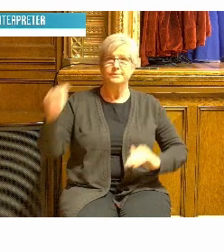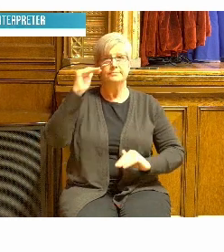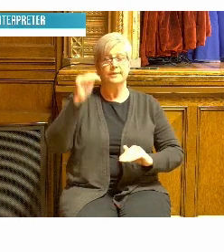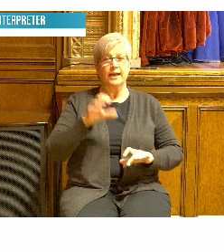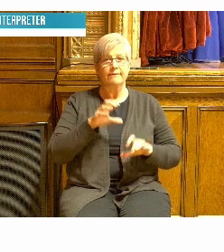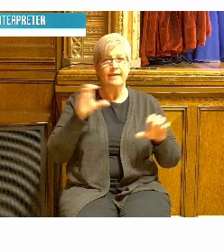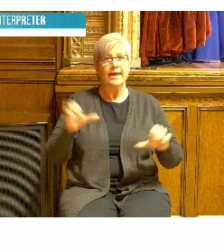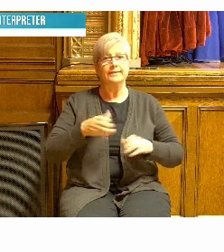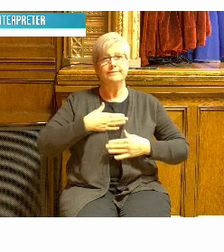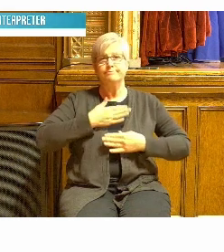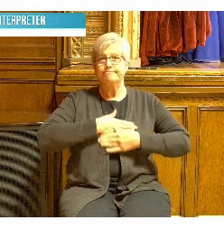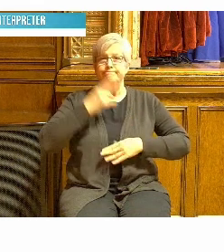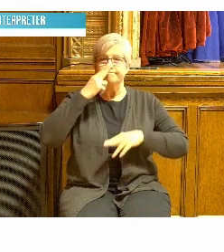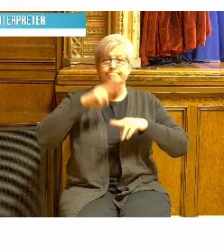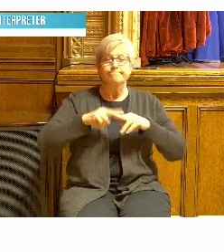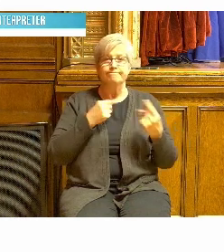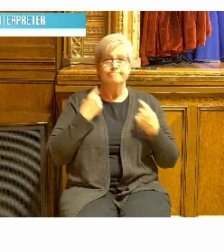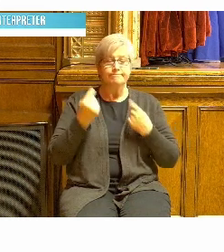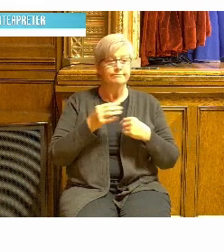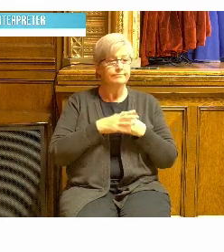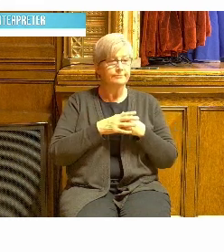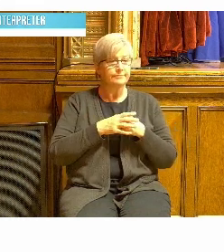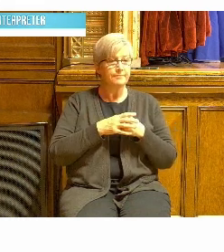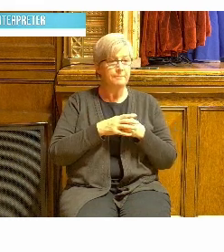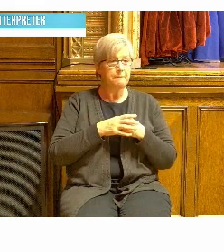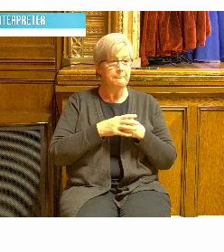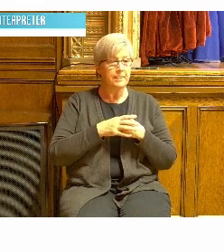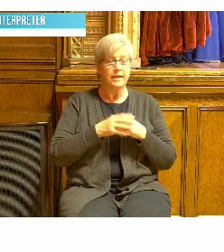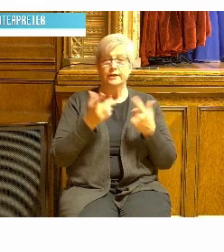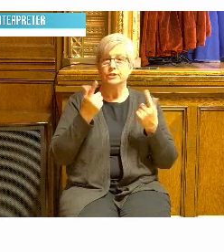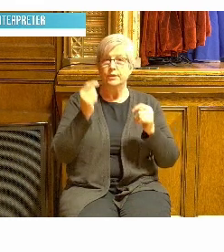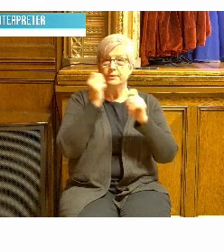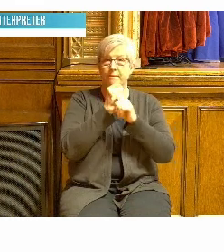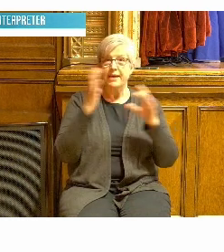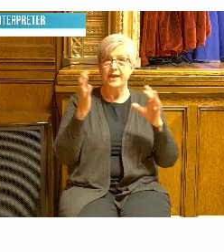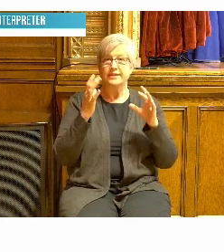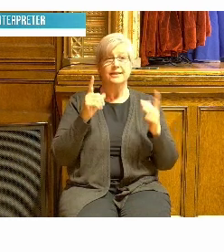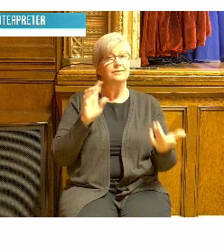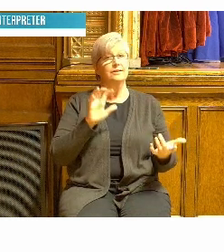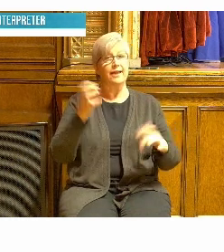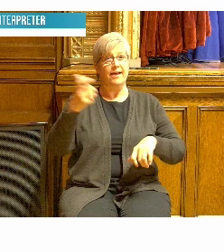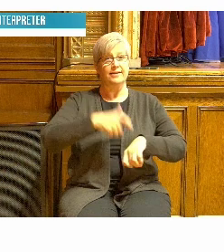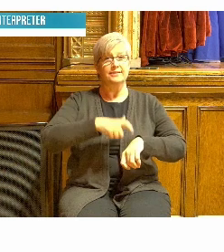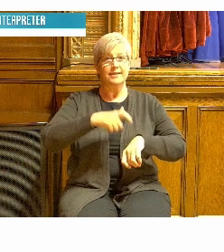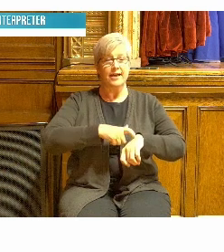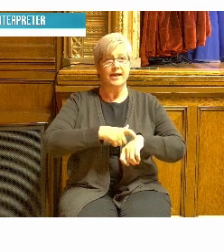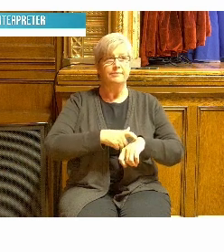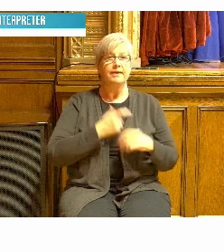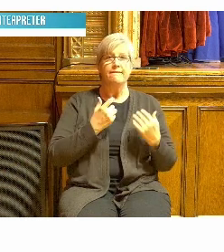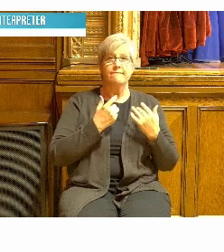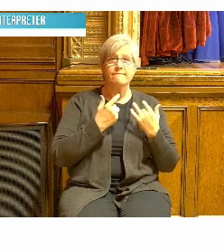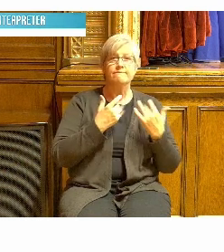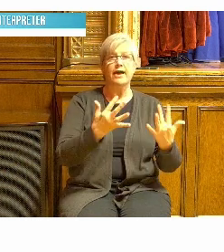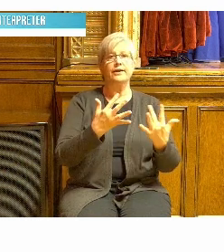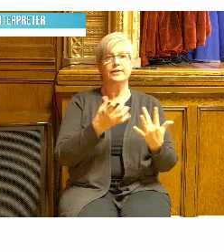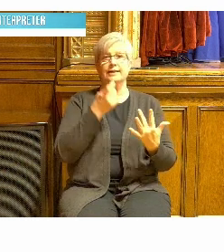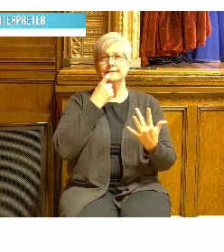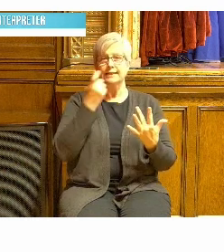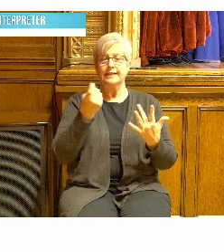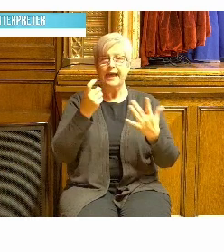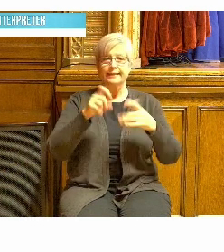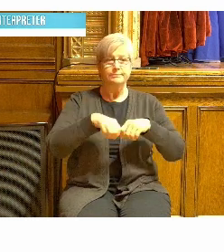active recreation facilities. You can imagine this is a chaotic time. fires, broken